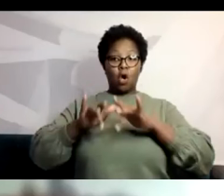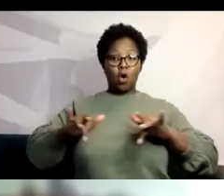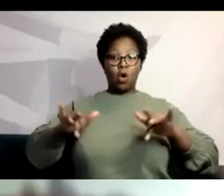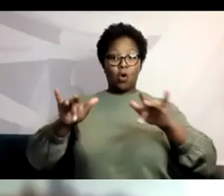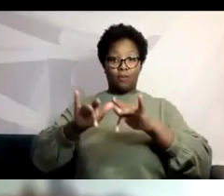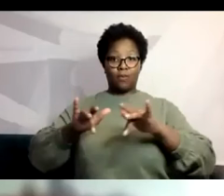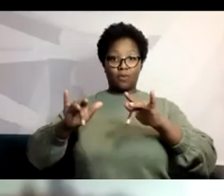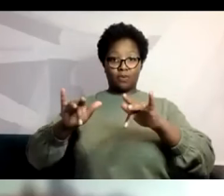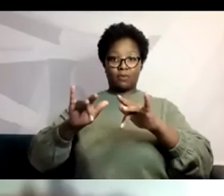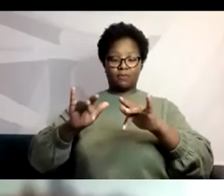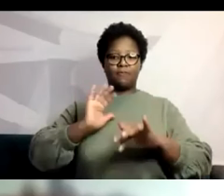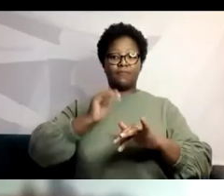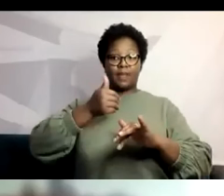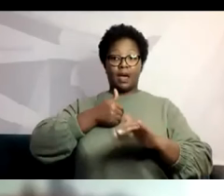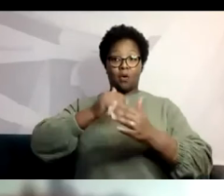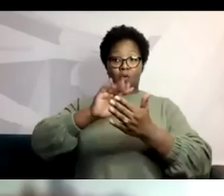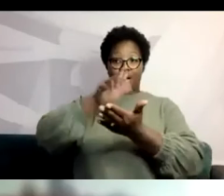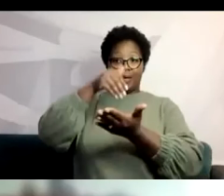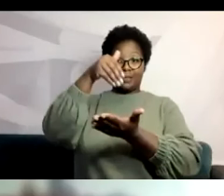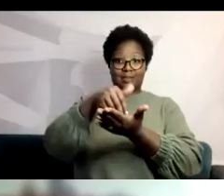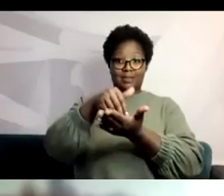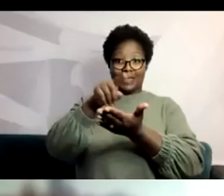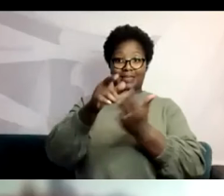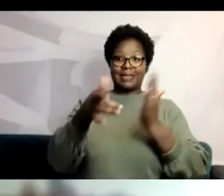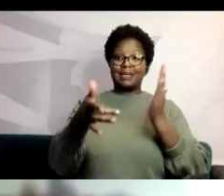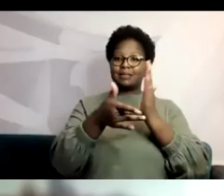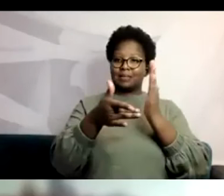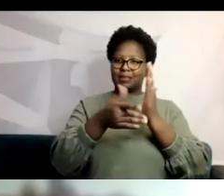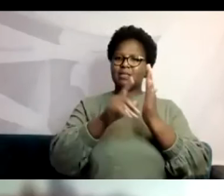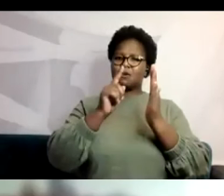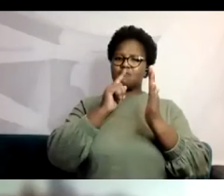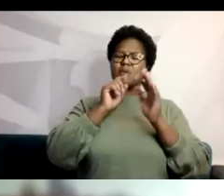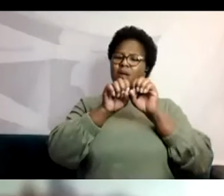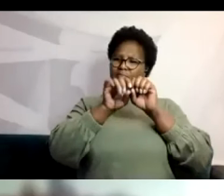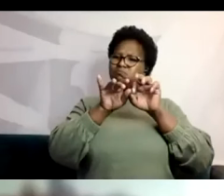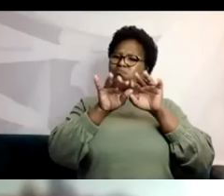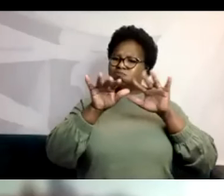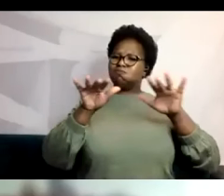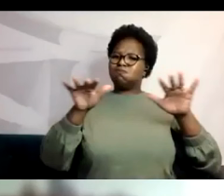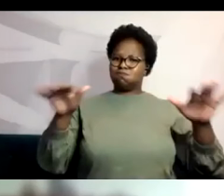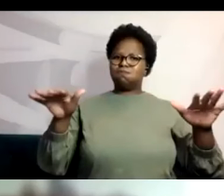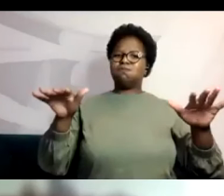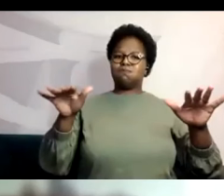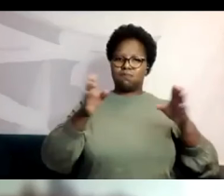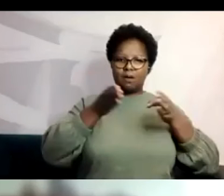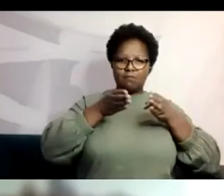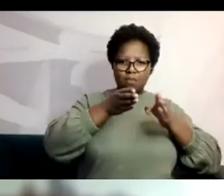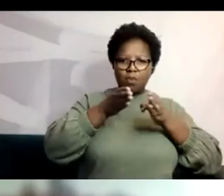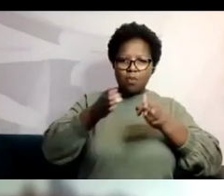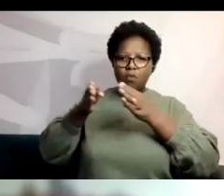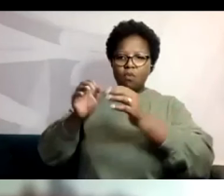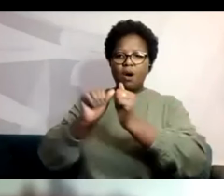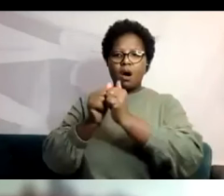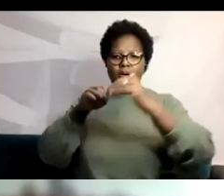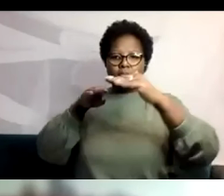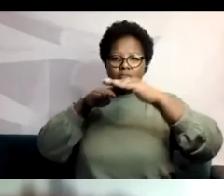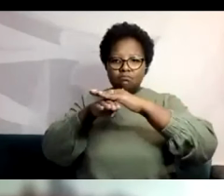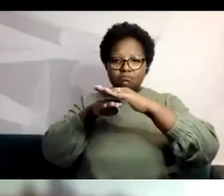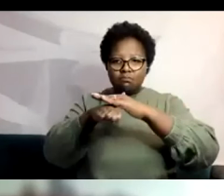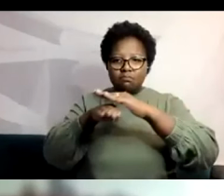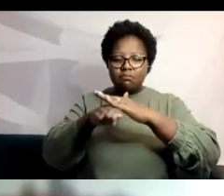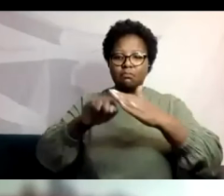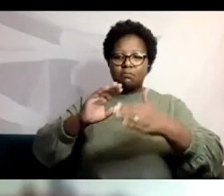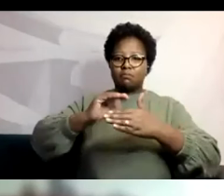Center offers multiple forms of way for people to access computers. We have 4